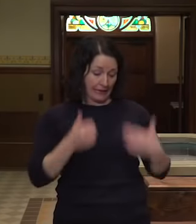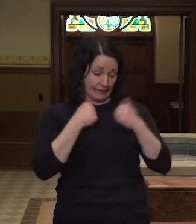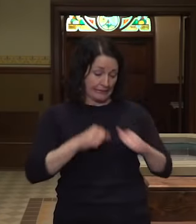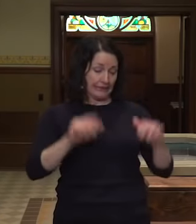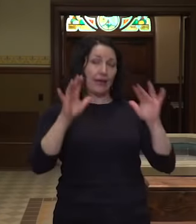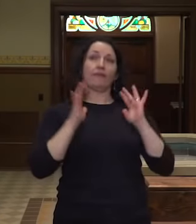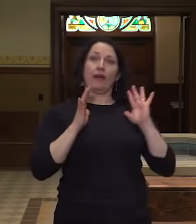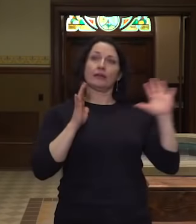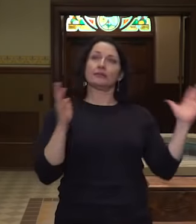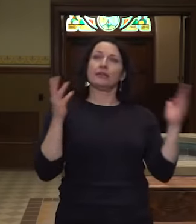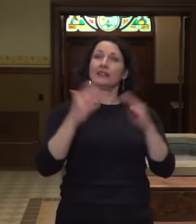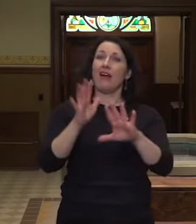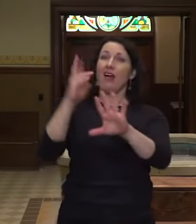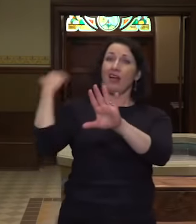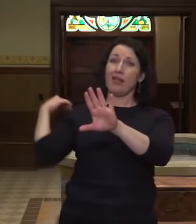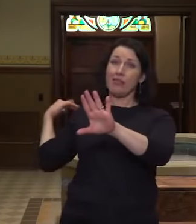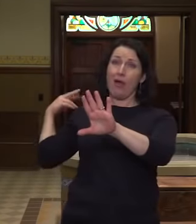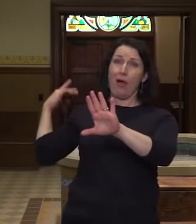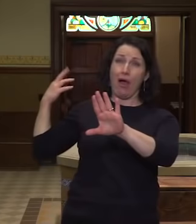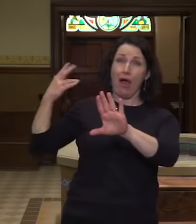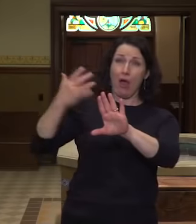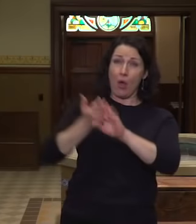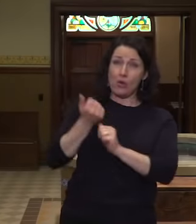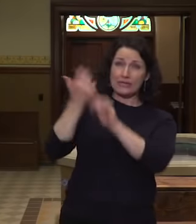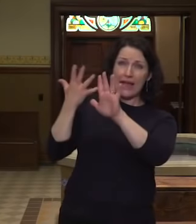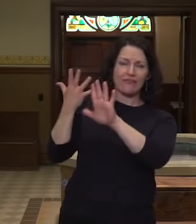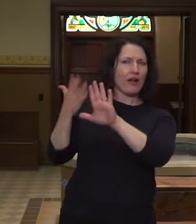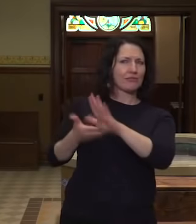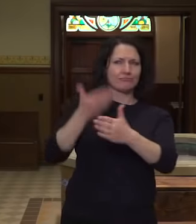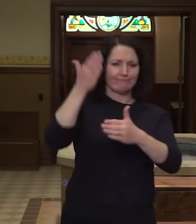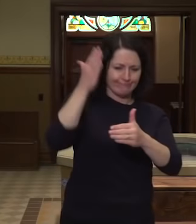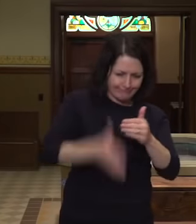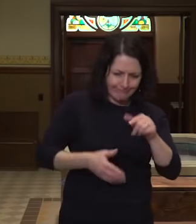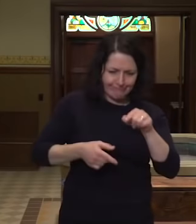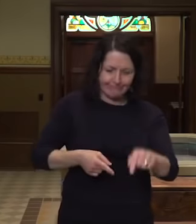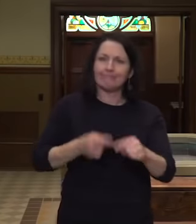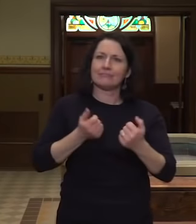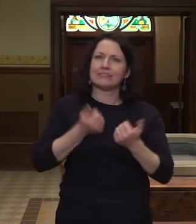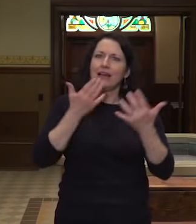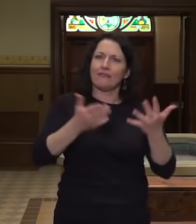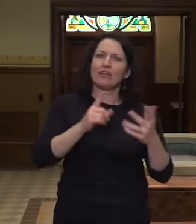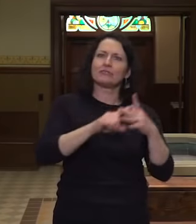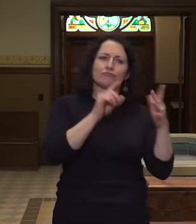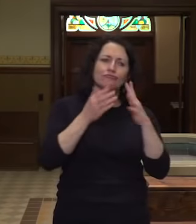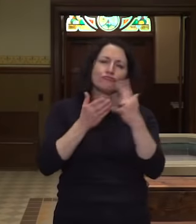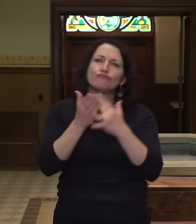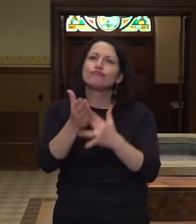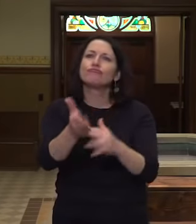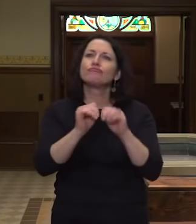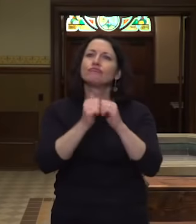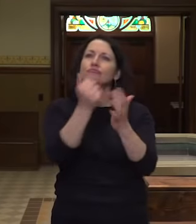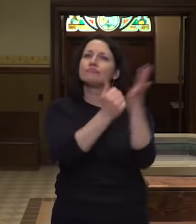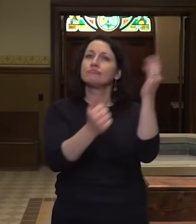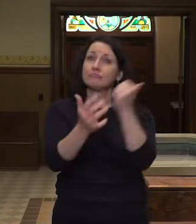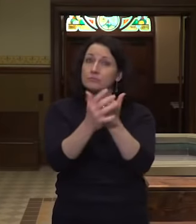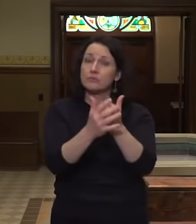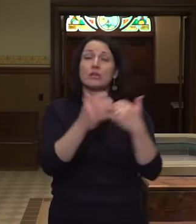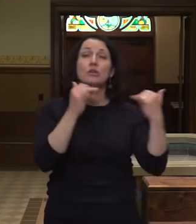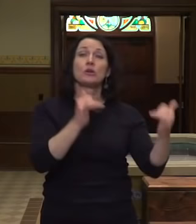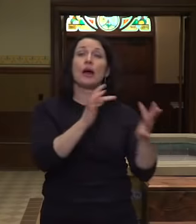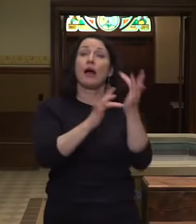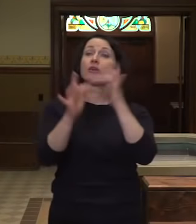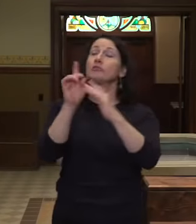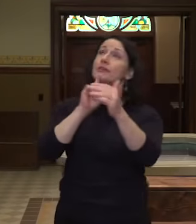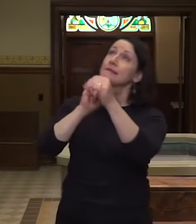brought the sacrifices of old to fulfillment in the reality of the cross, and by commending himself to you for